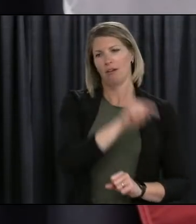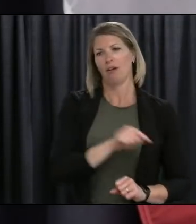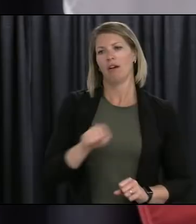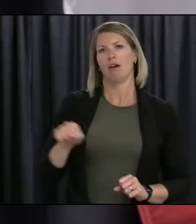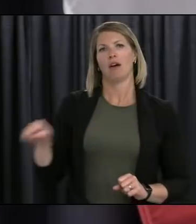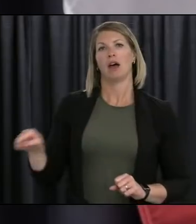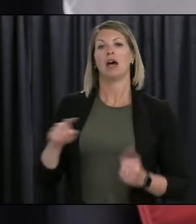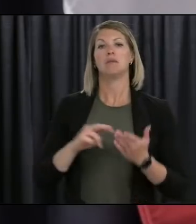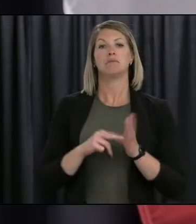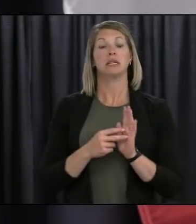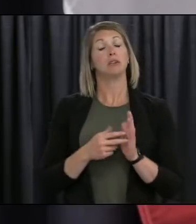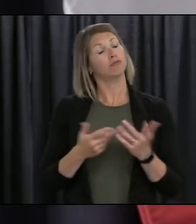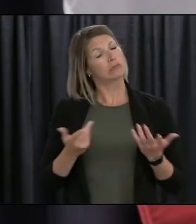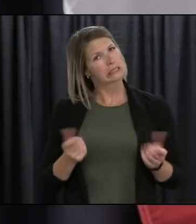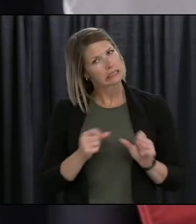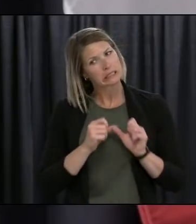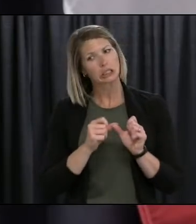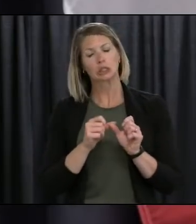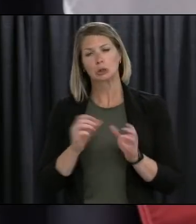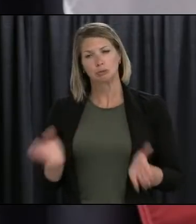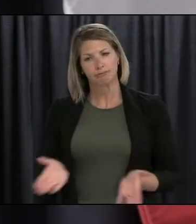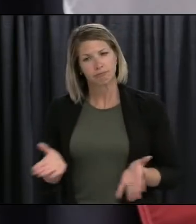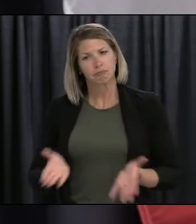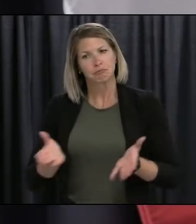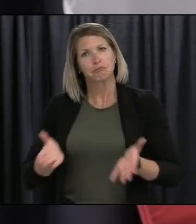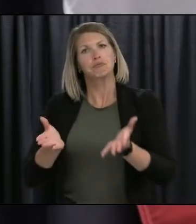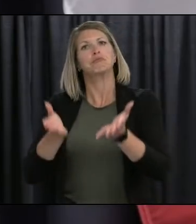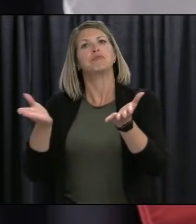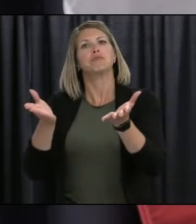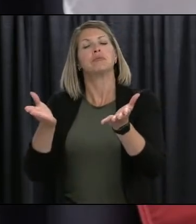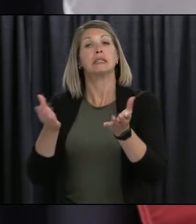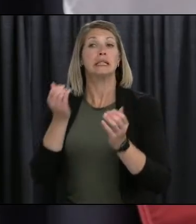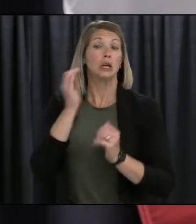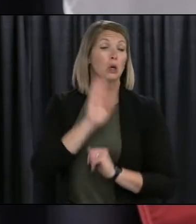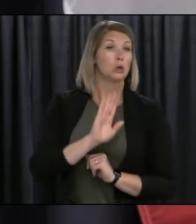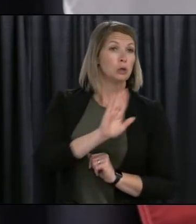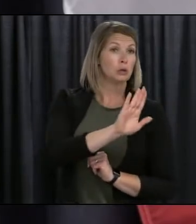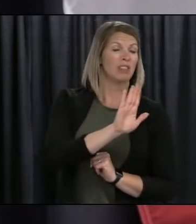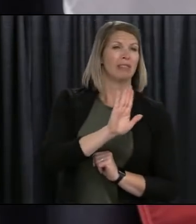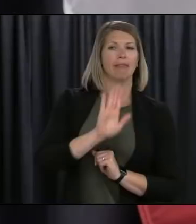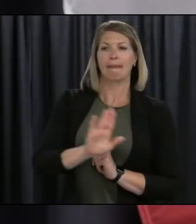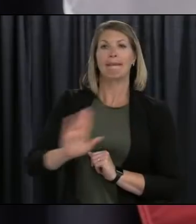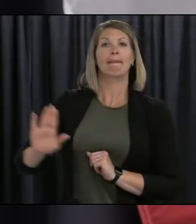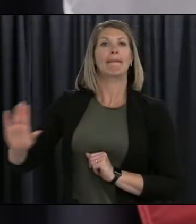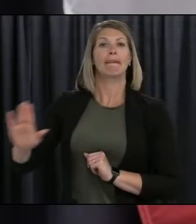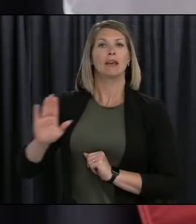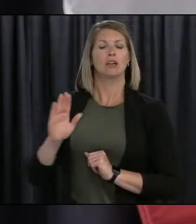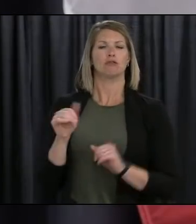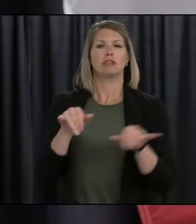them to follow the lead set by the regional health authorities. The other issue that